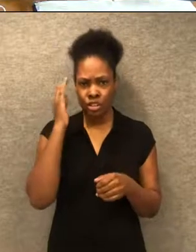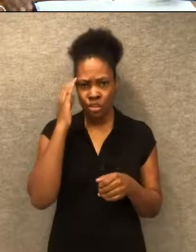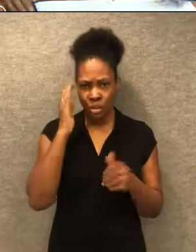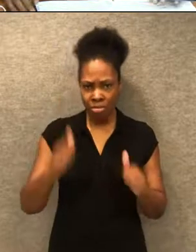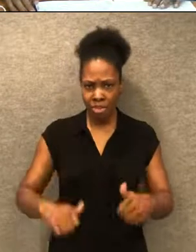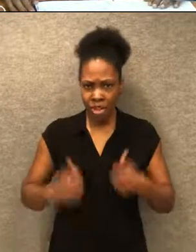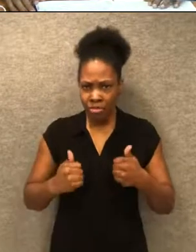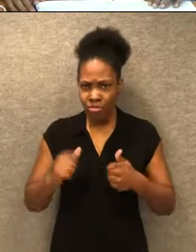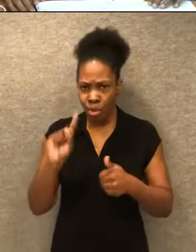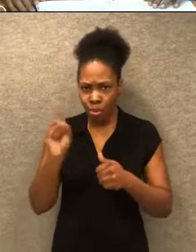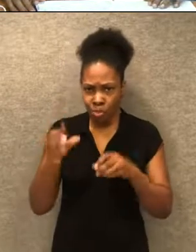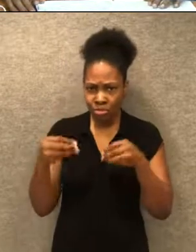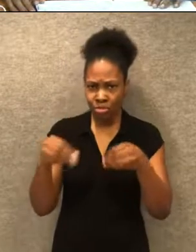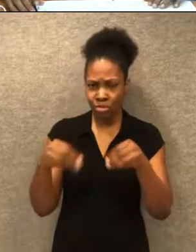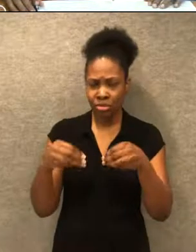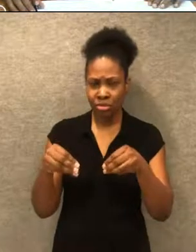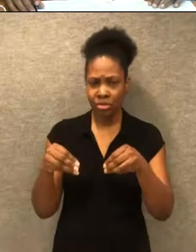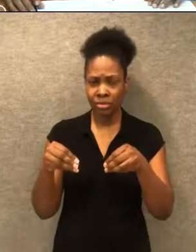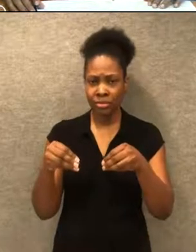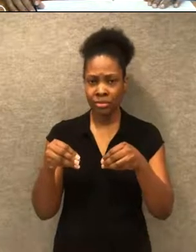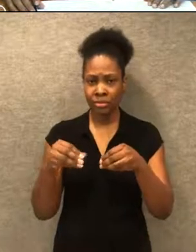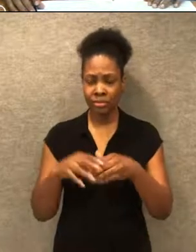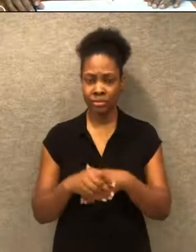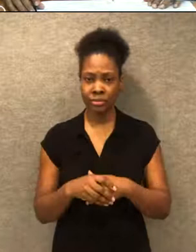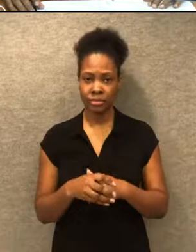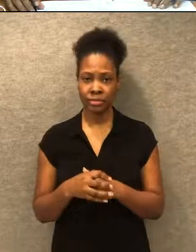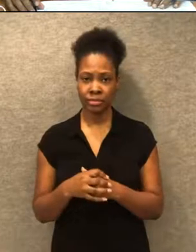that establishment?